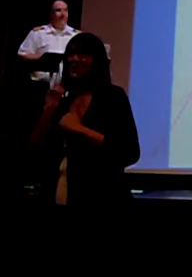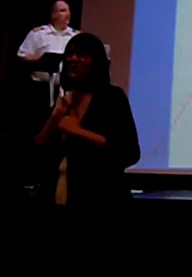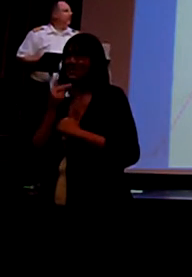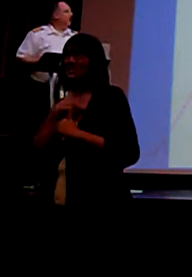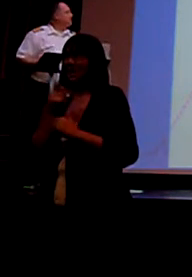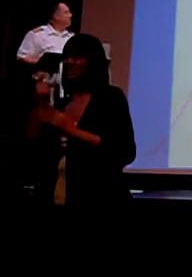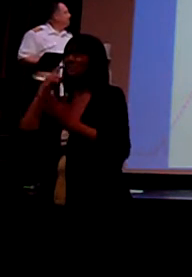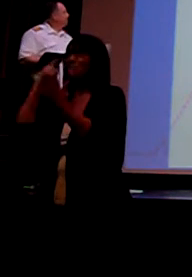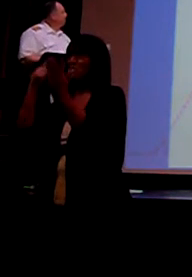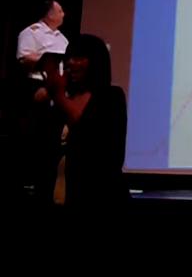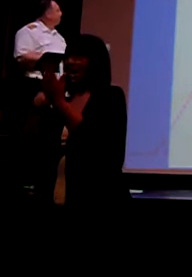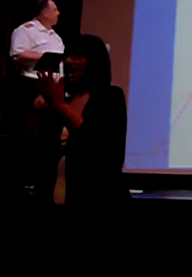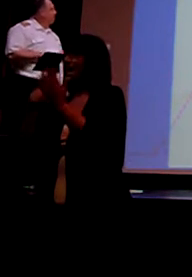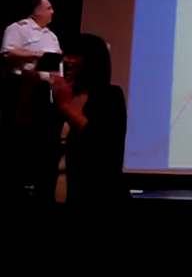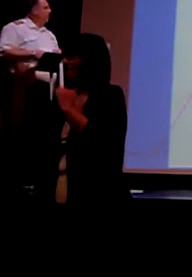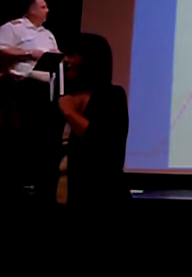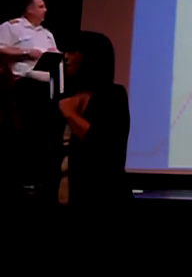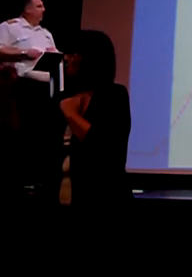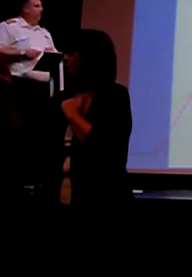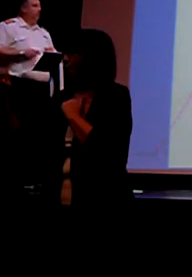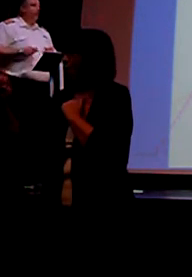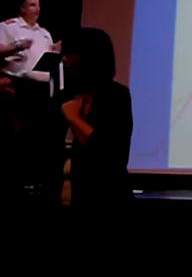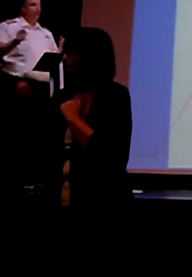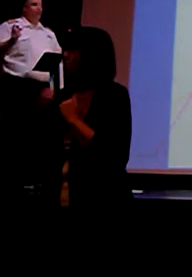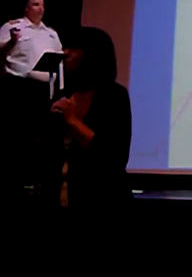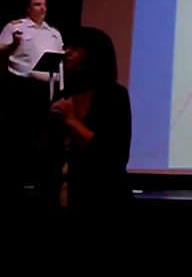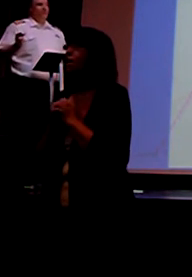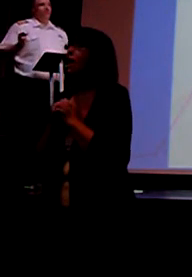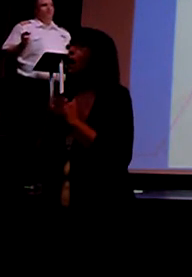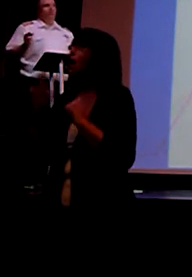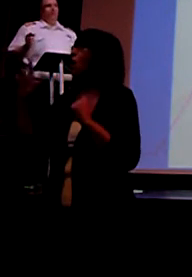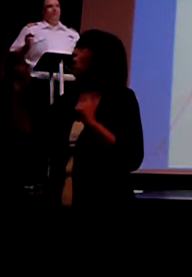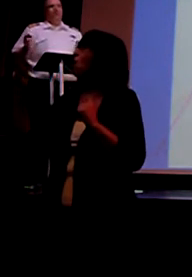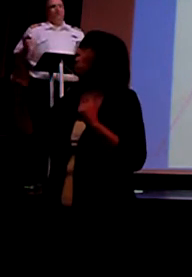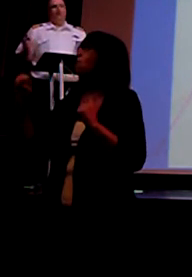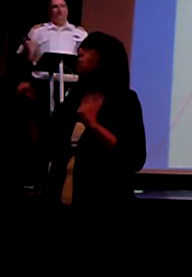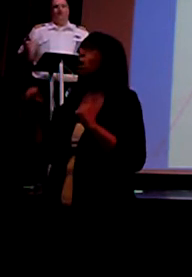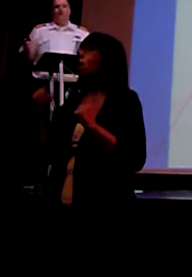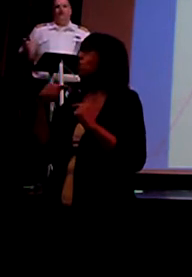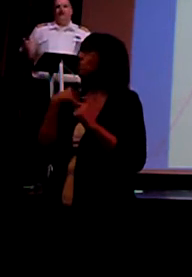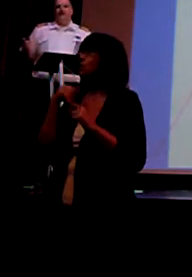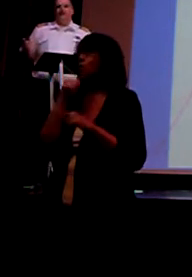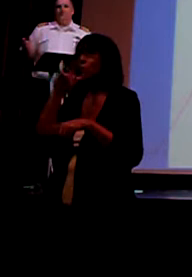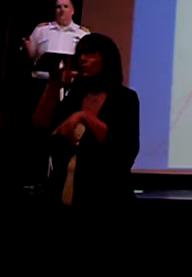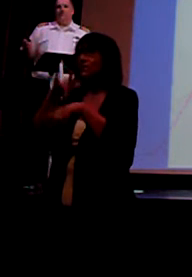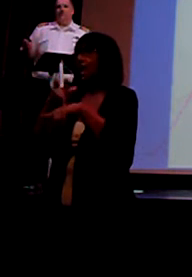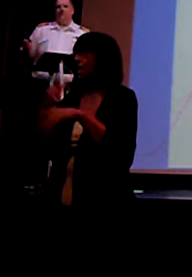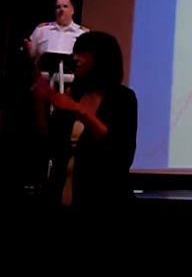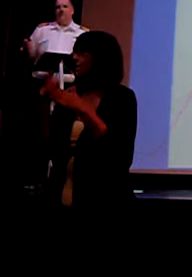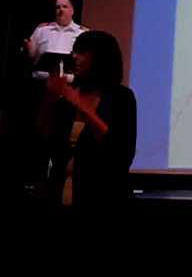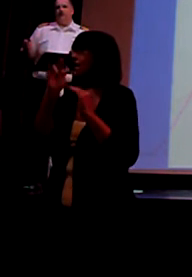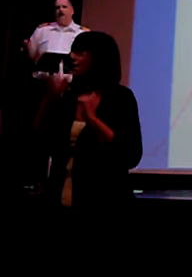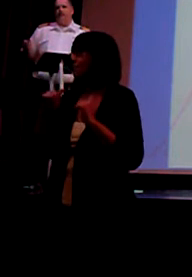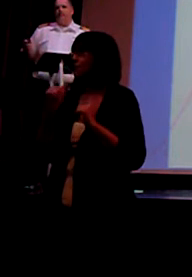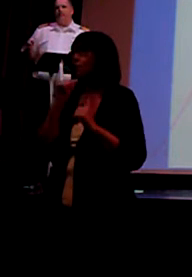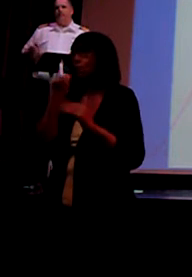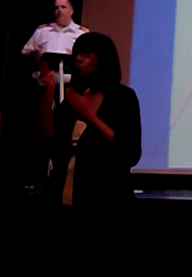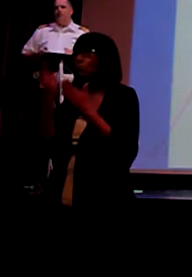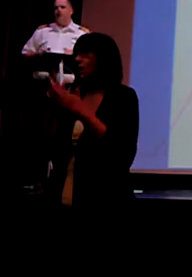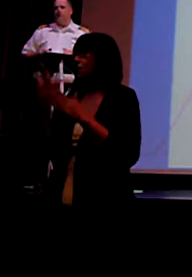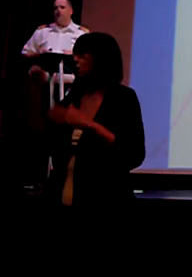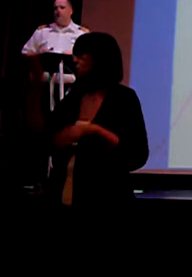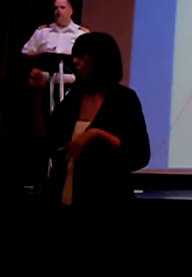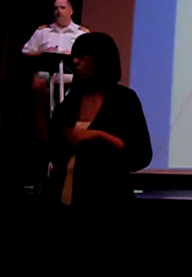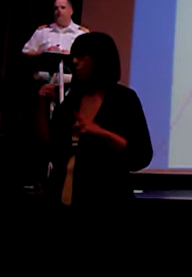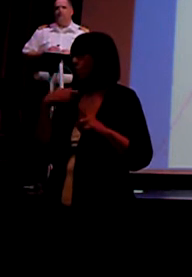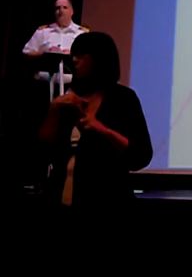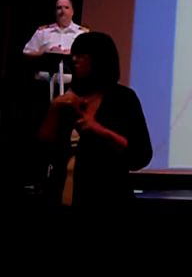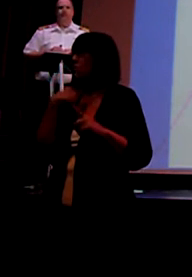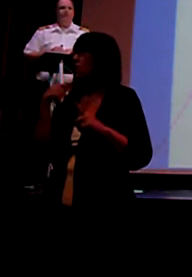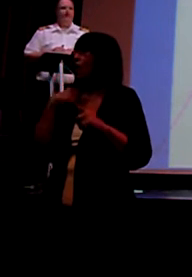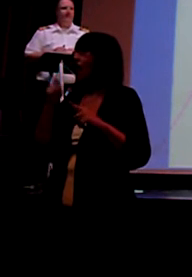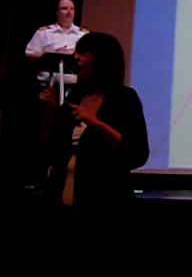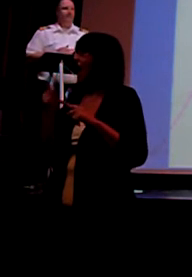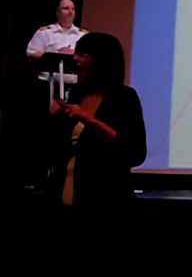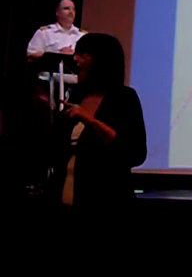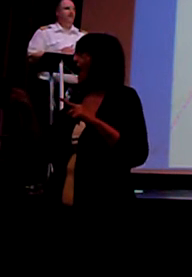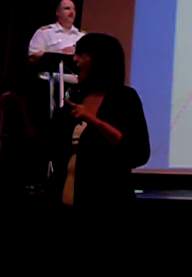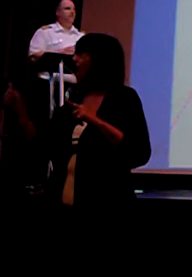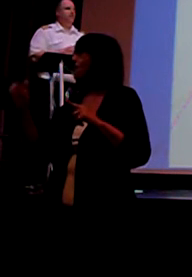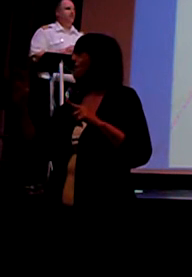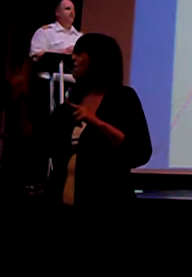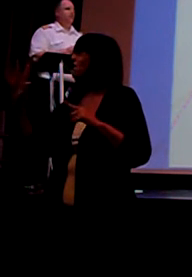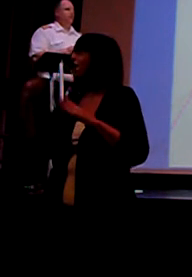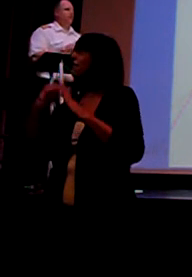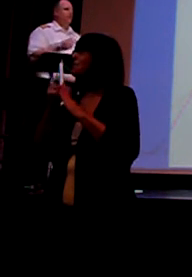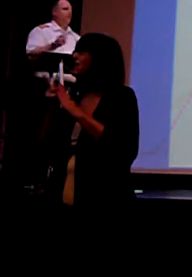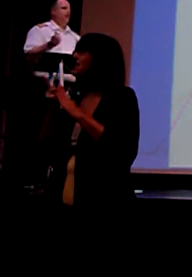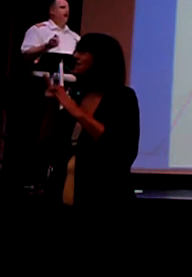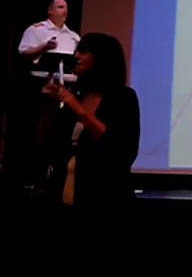and recognize it. But Rome is not the port where we go to. That is called Civitavecchia, which is about 45 minutes